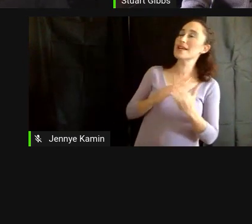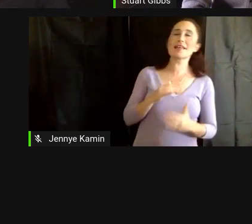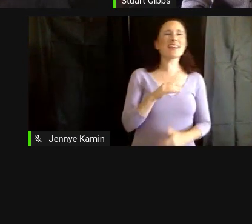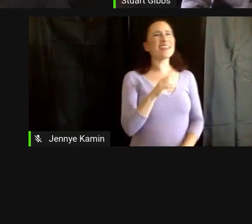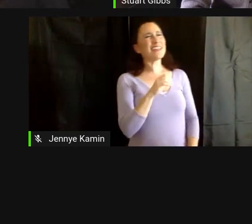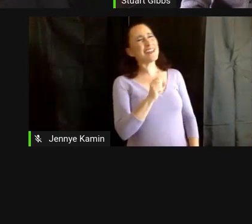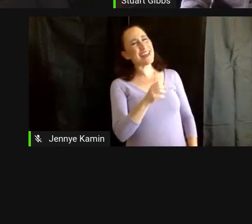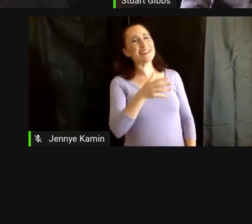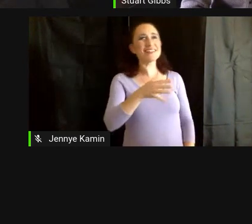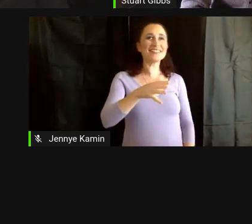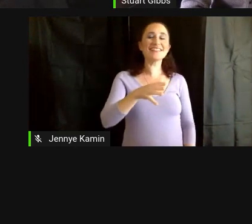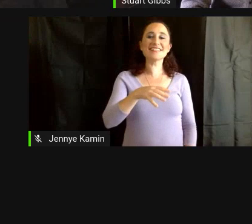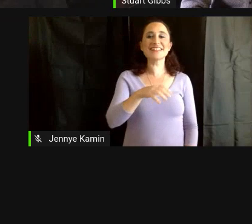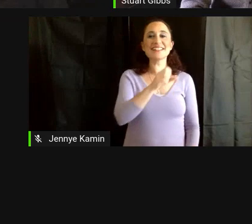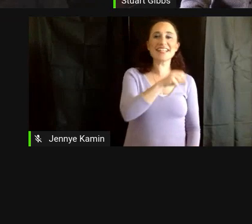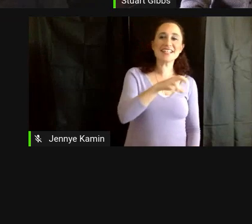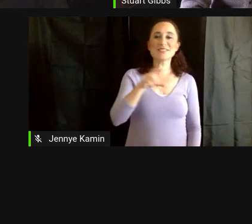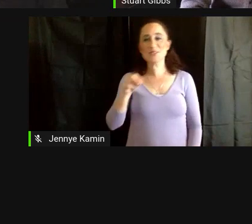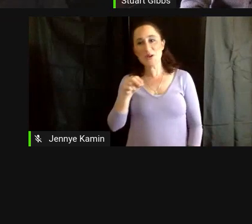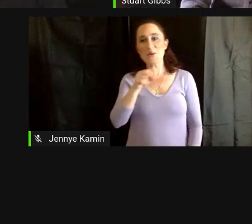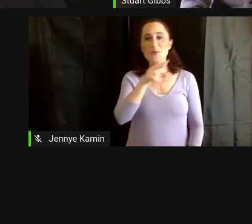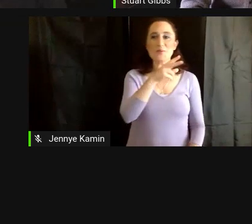no. I think it's the most,